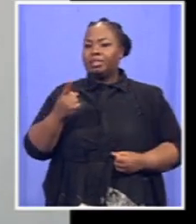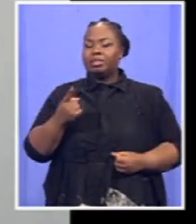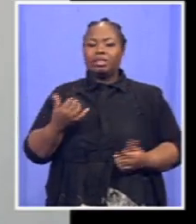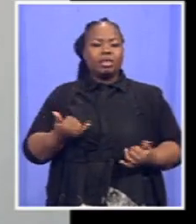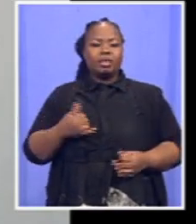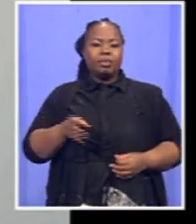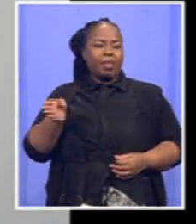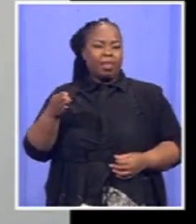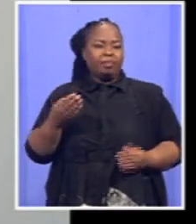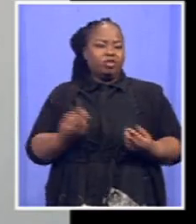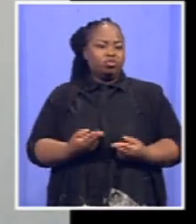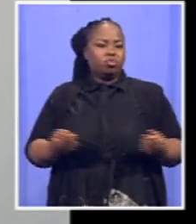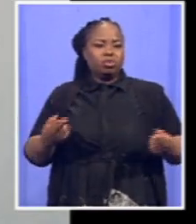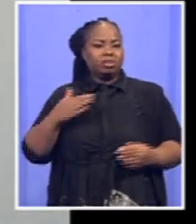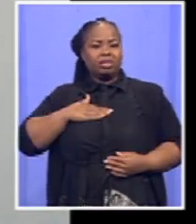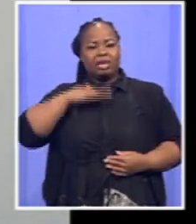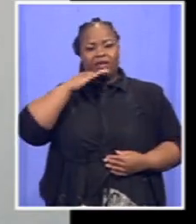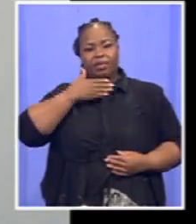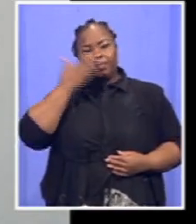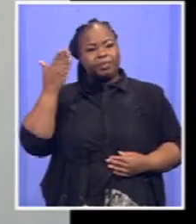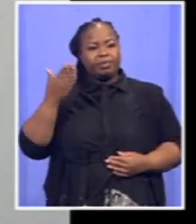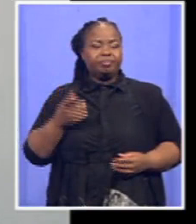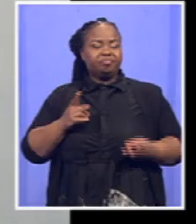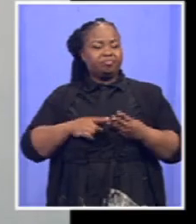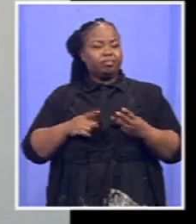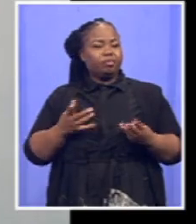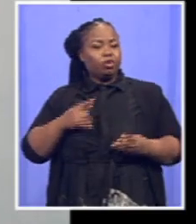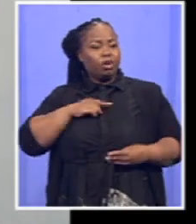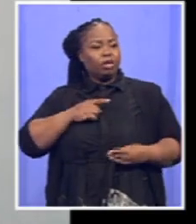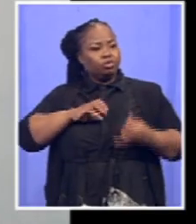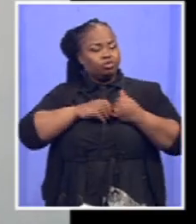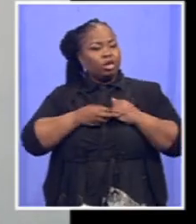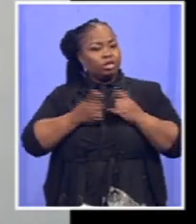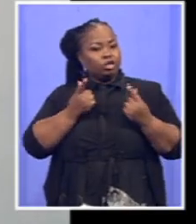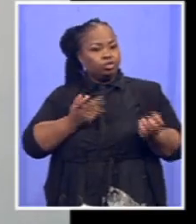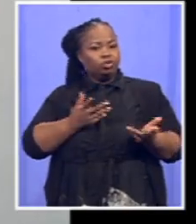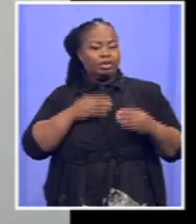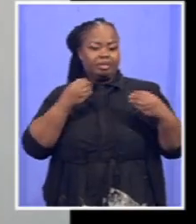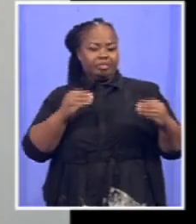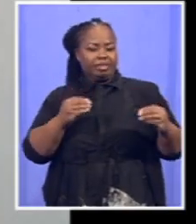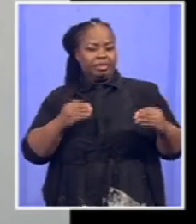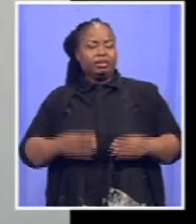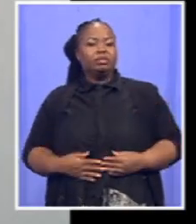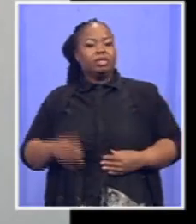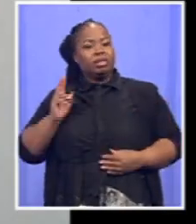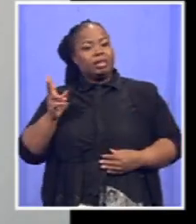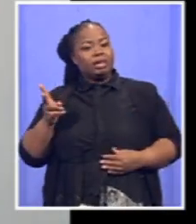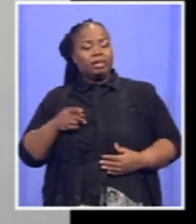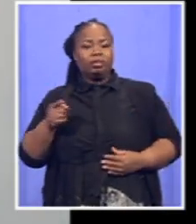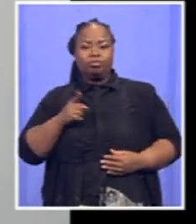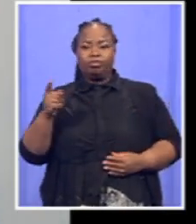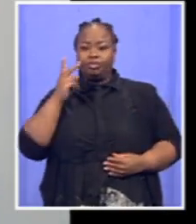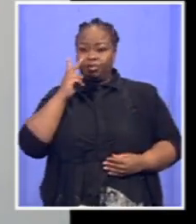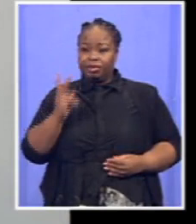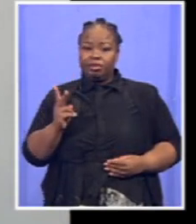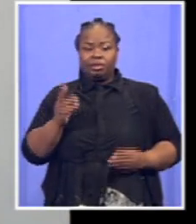don't have enough resources that they need in order to do their business. And you're also looking at